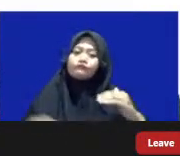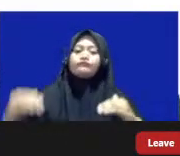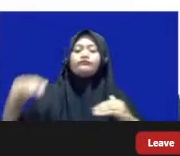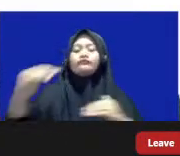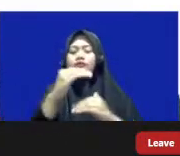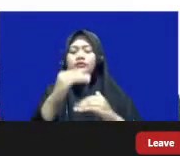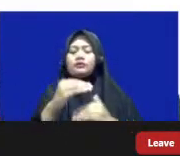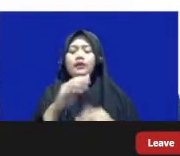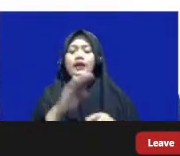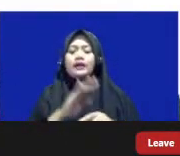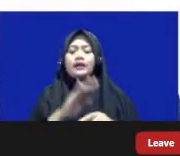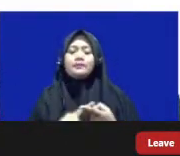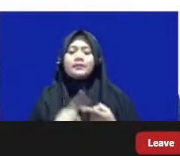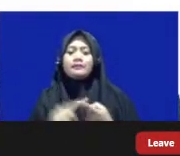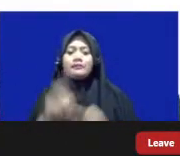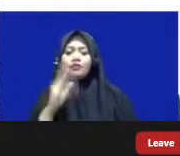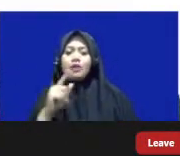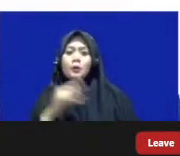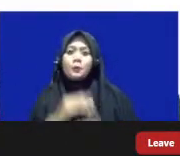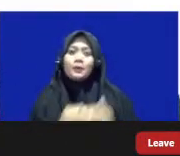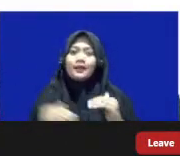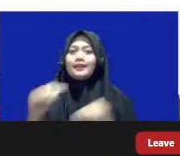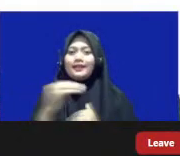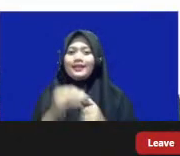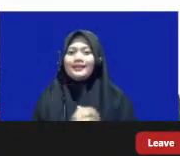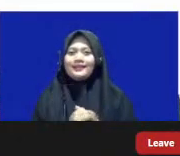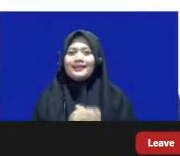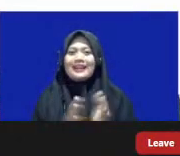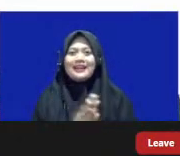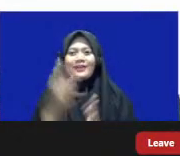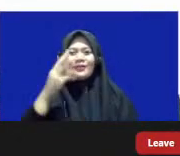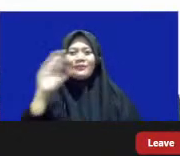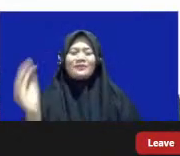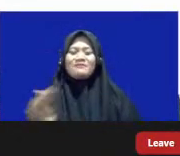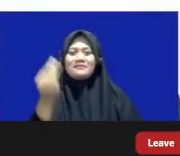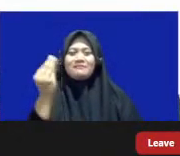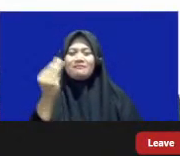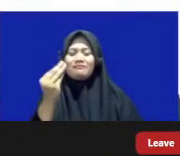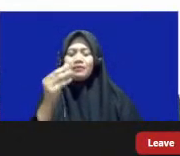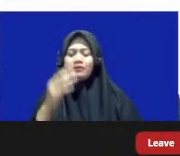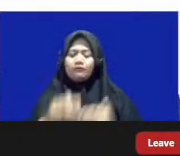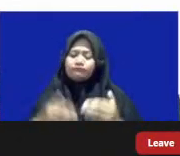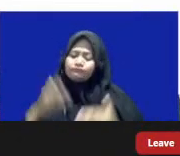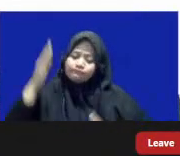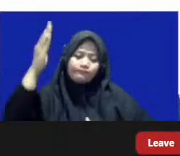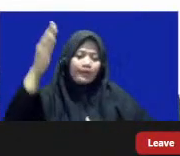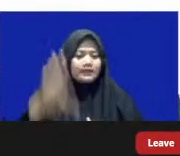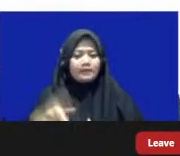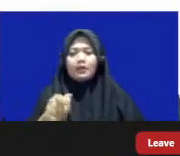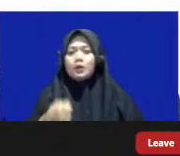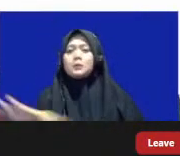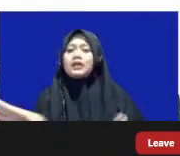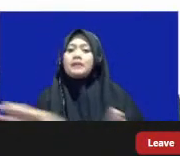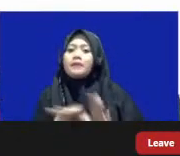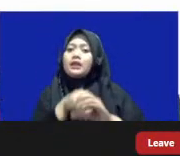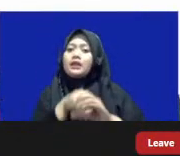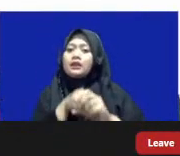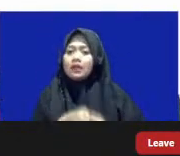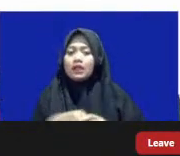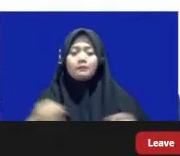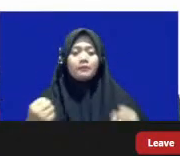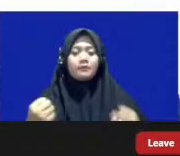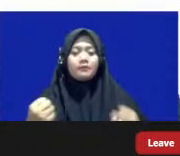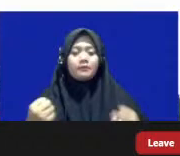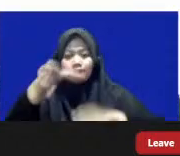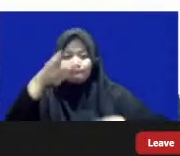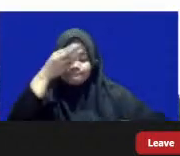important that youth are empowered with the knowledge of their rights, equipped with leadership